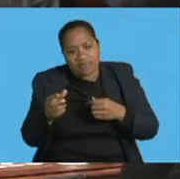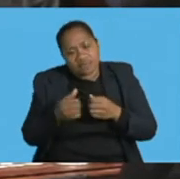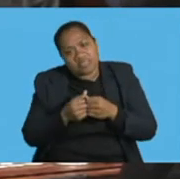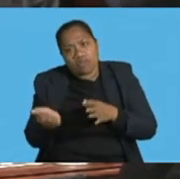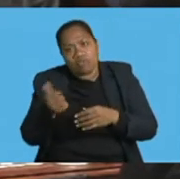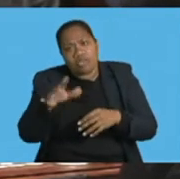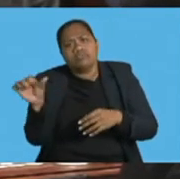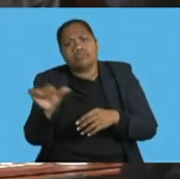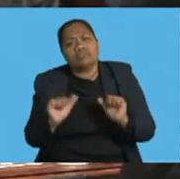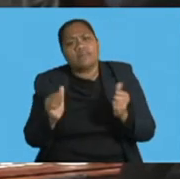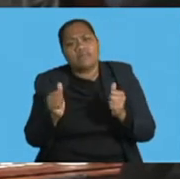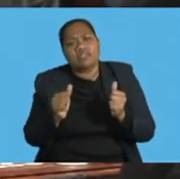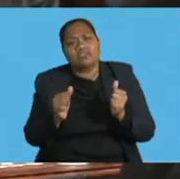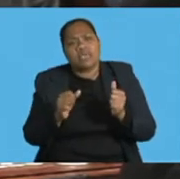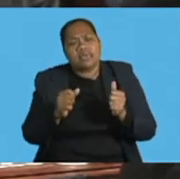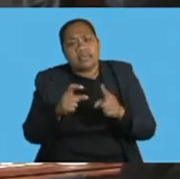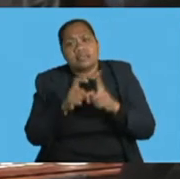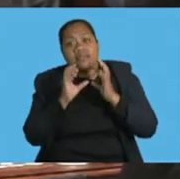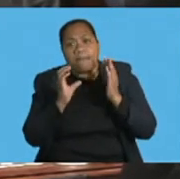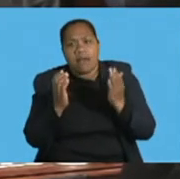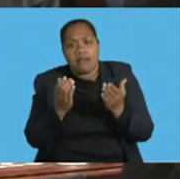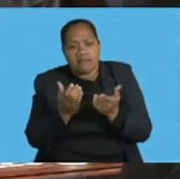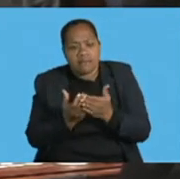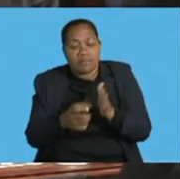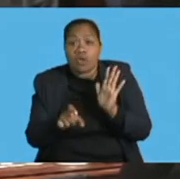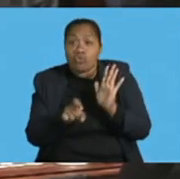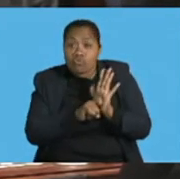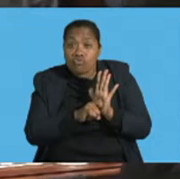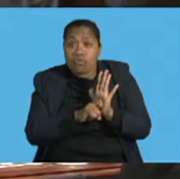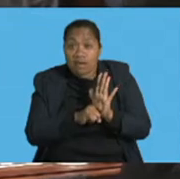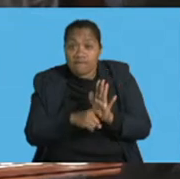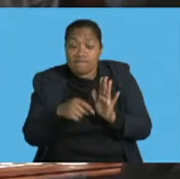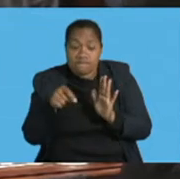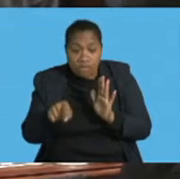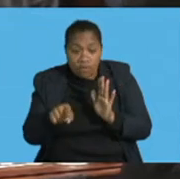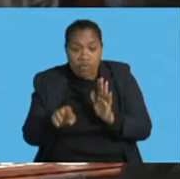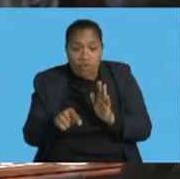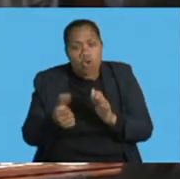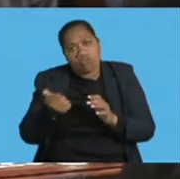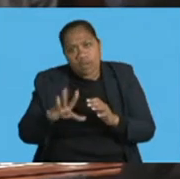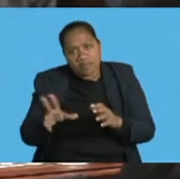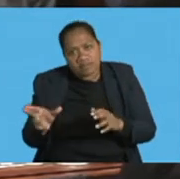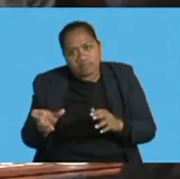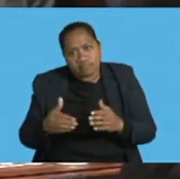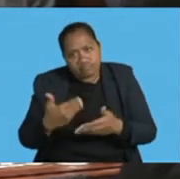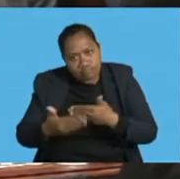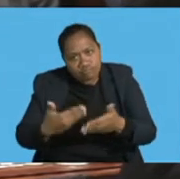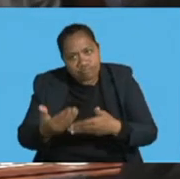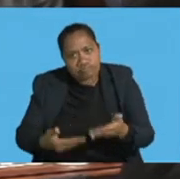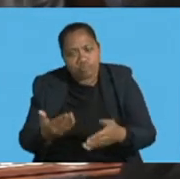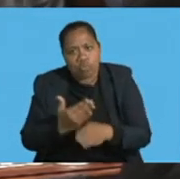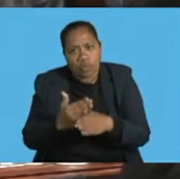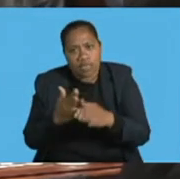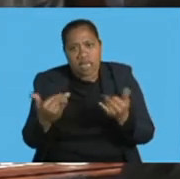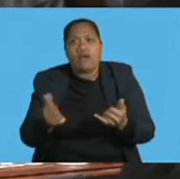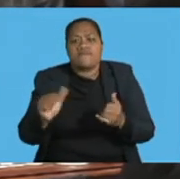Should be completed by December. Rukuruku Levu coastal protection works have been rolled out, should be completed by